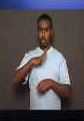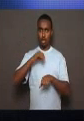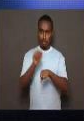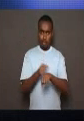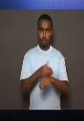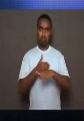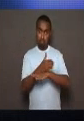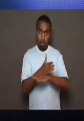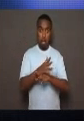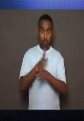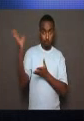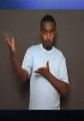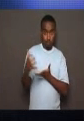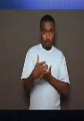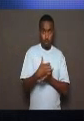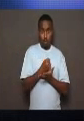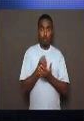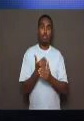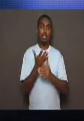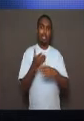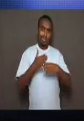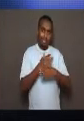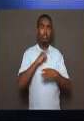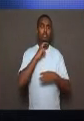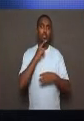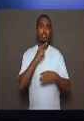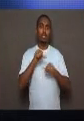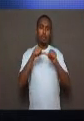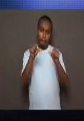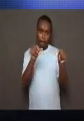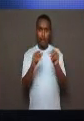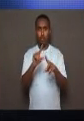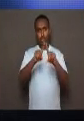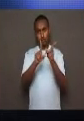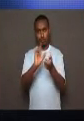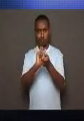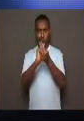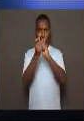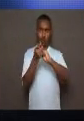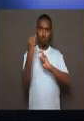and wood, or casts metal and plaster into different forms.